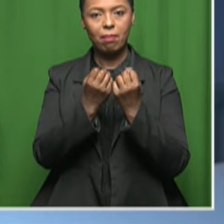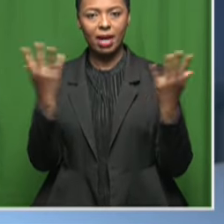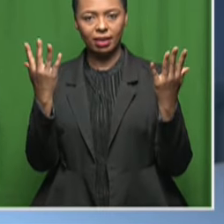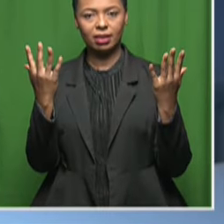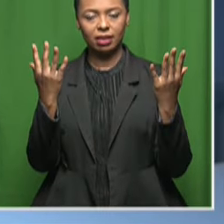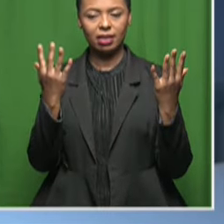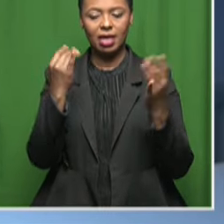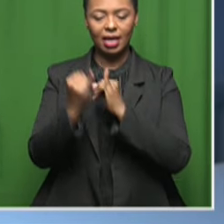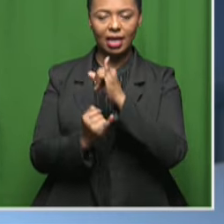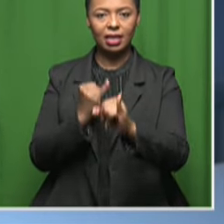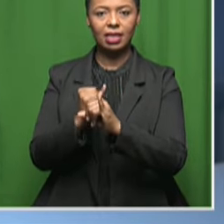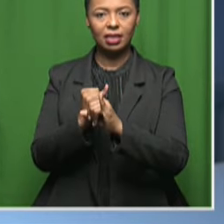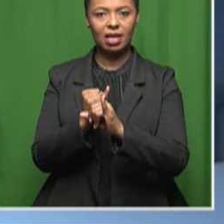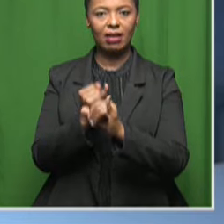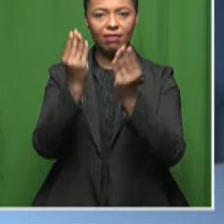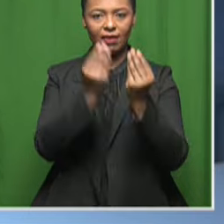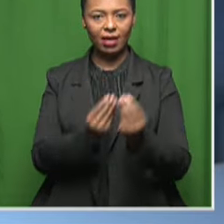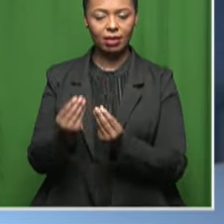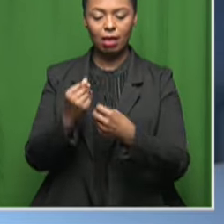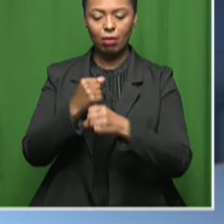capital flow into